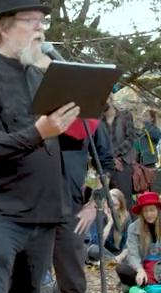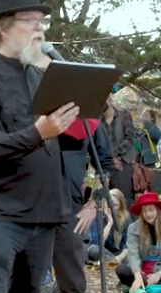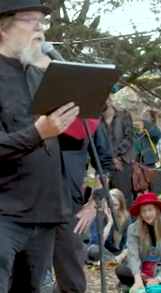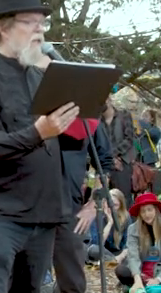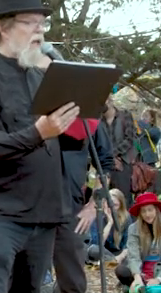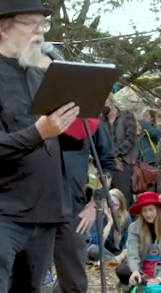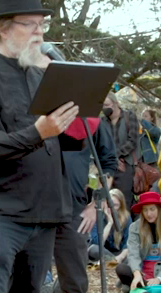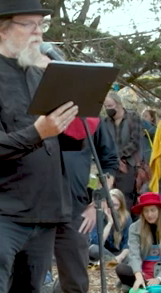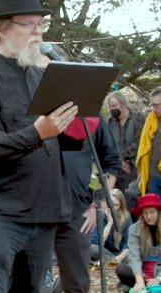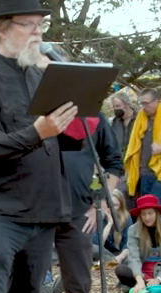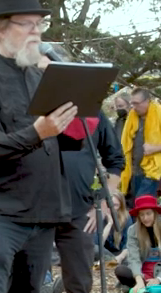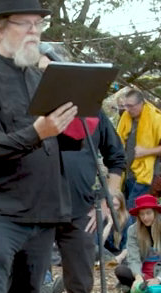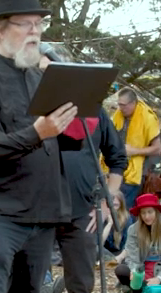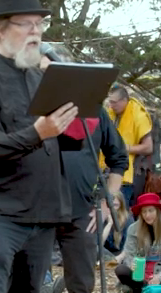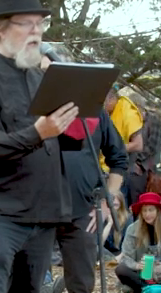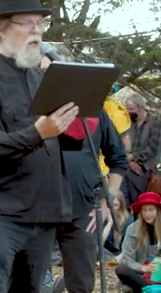Nicole Zell.